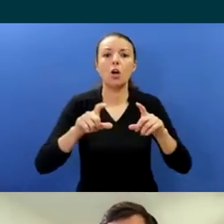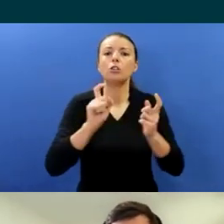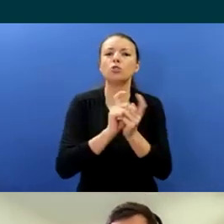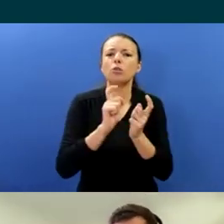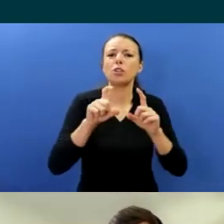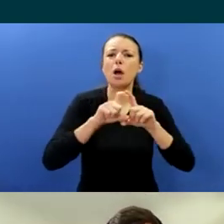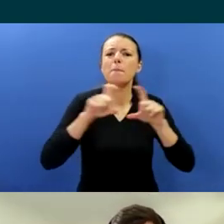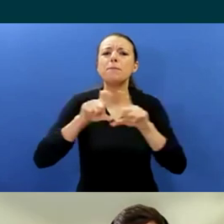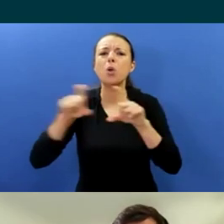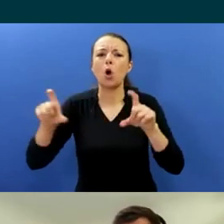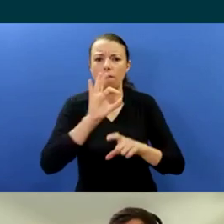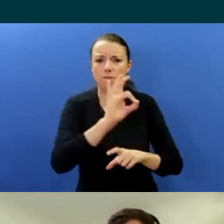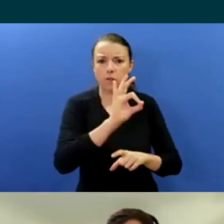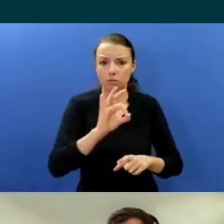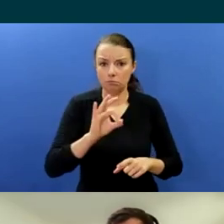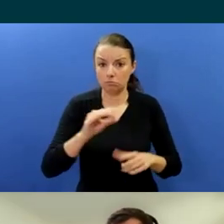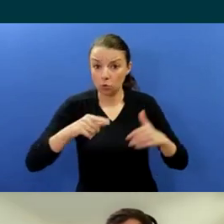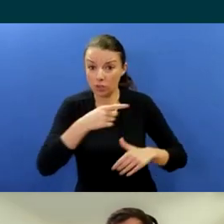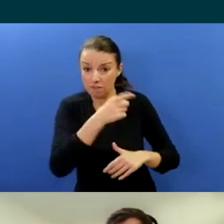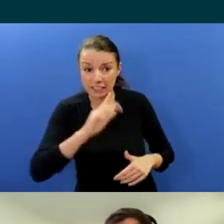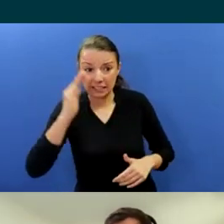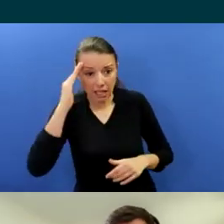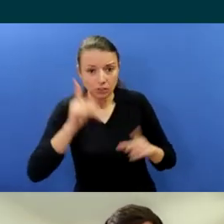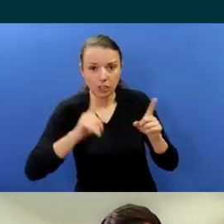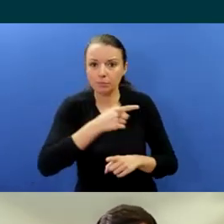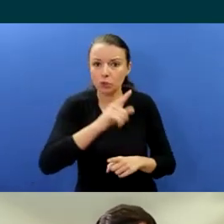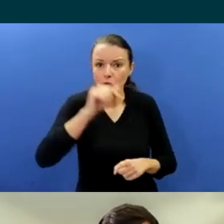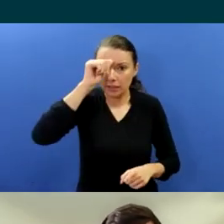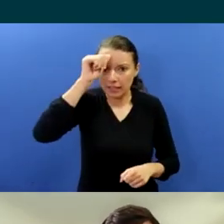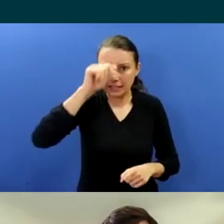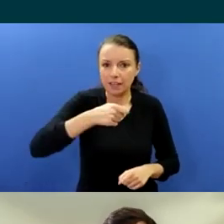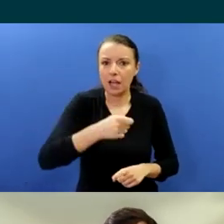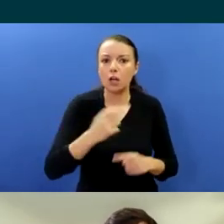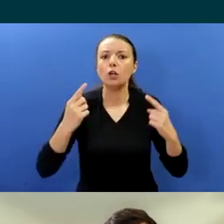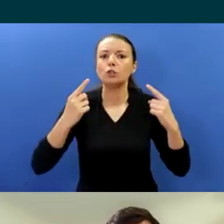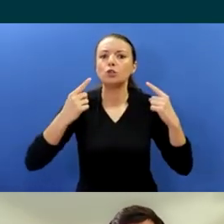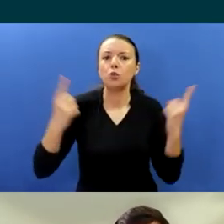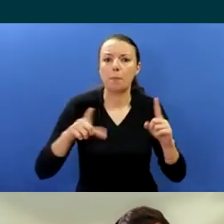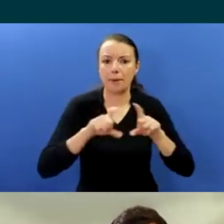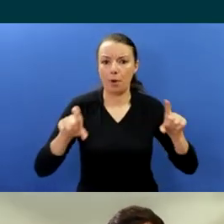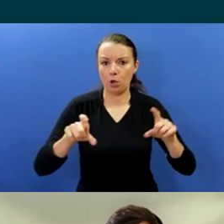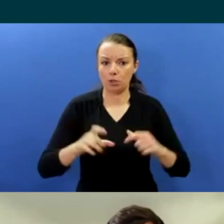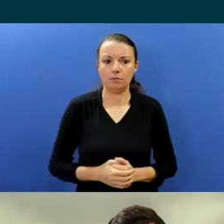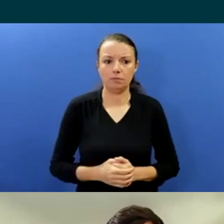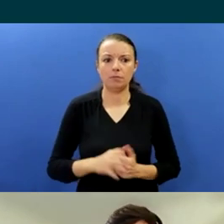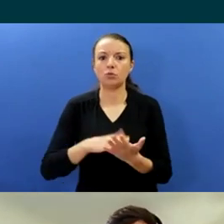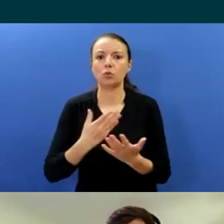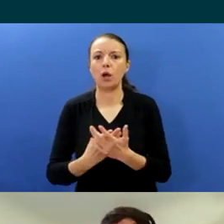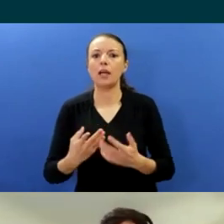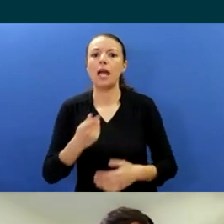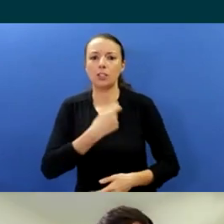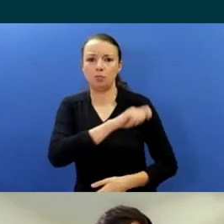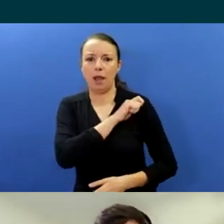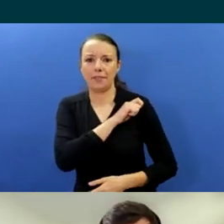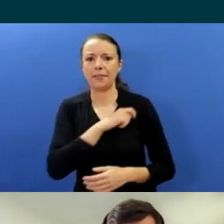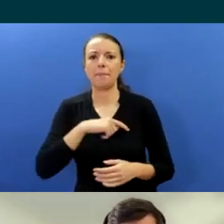name of superblocks, as they are called in Barcelona, or Supergrätzel in Vienna, or Kiezblocks